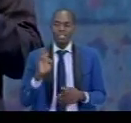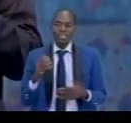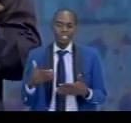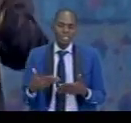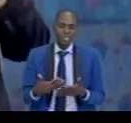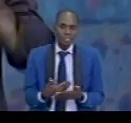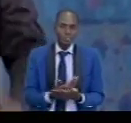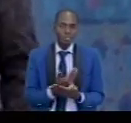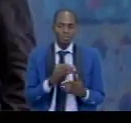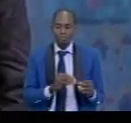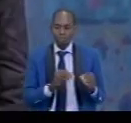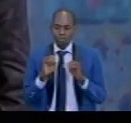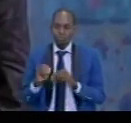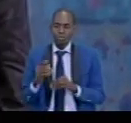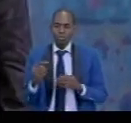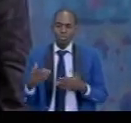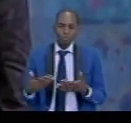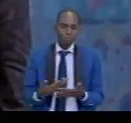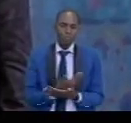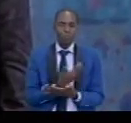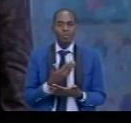right spirit within me.